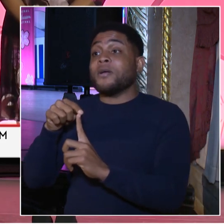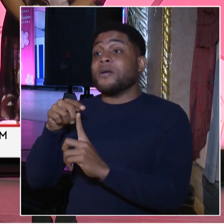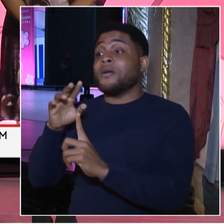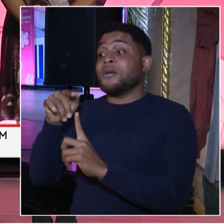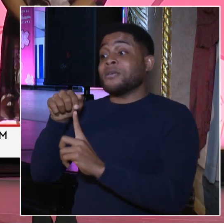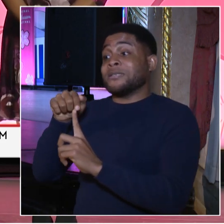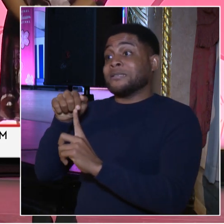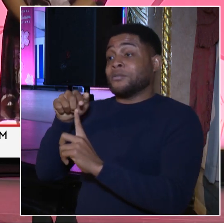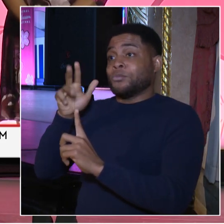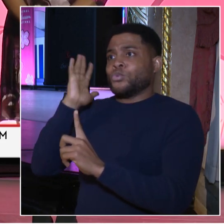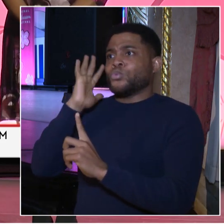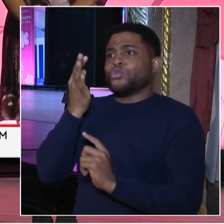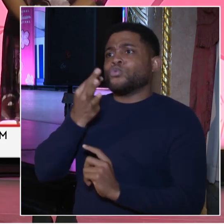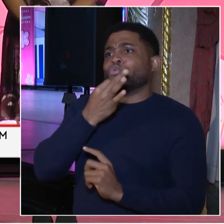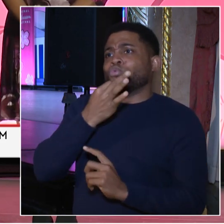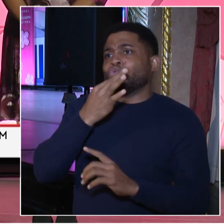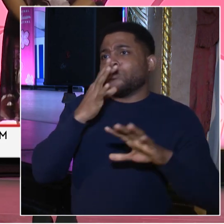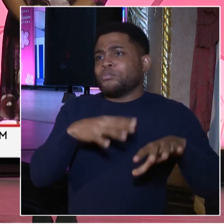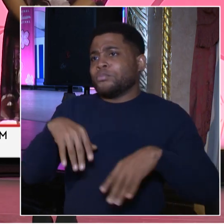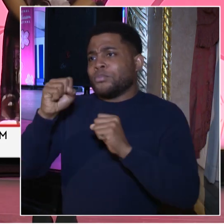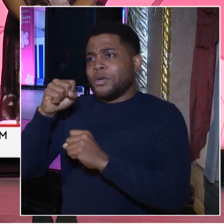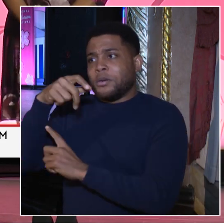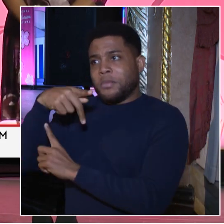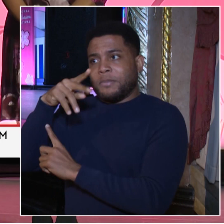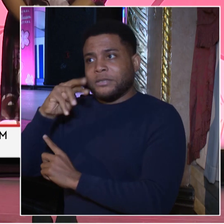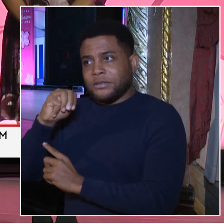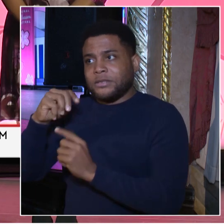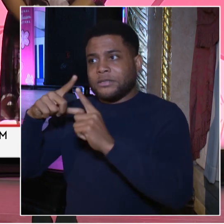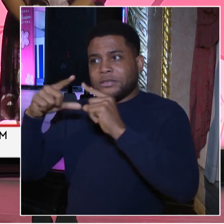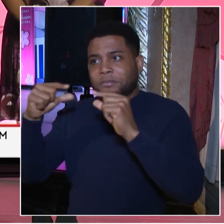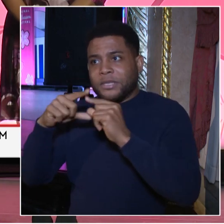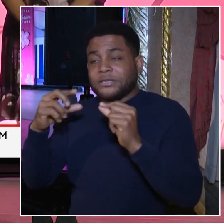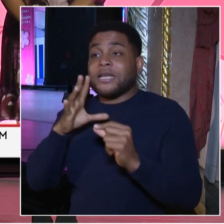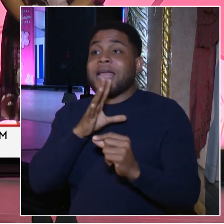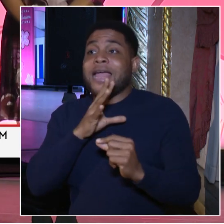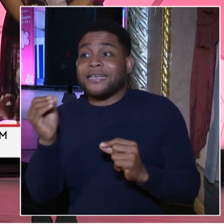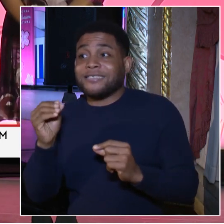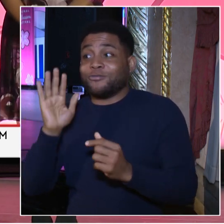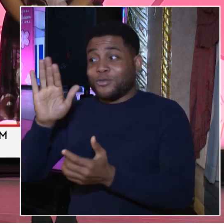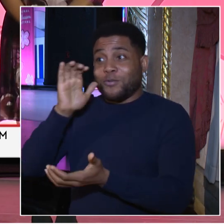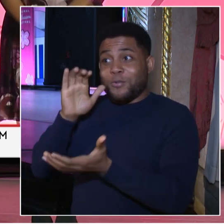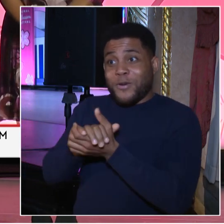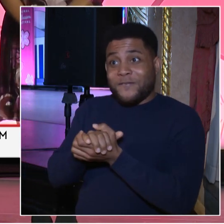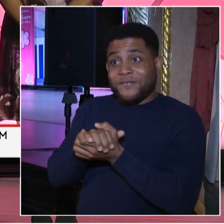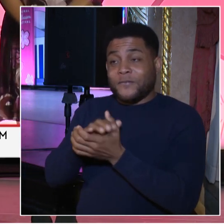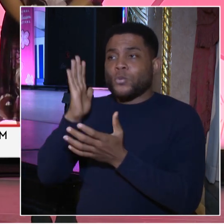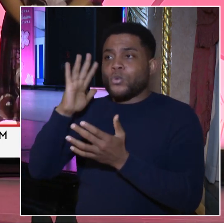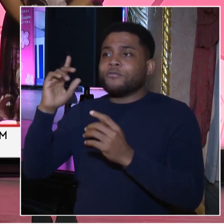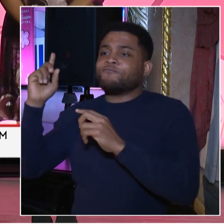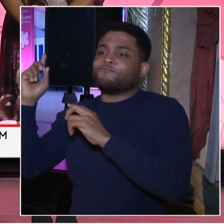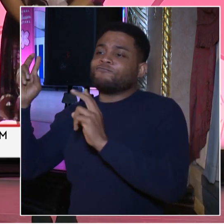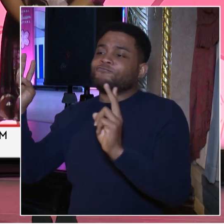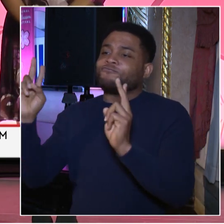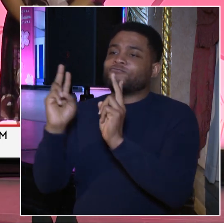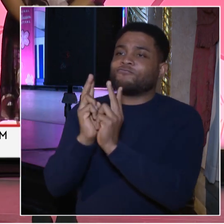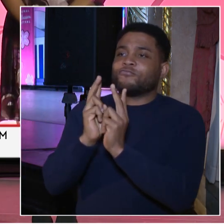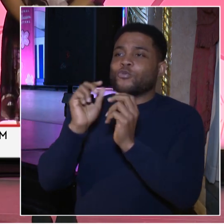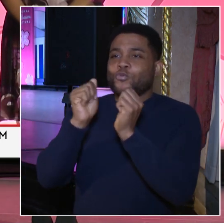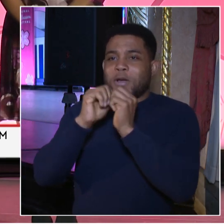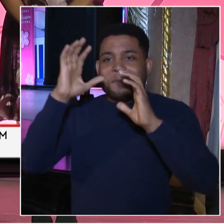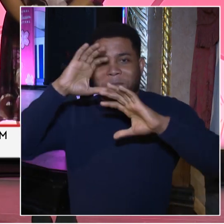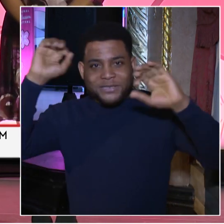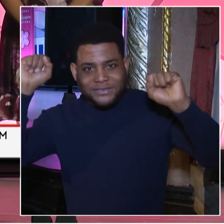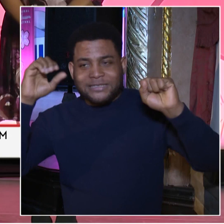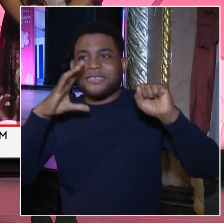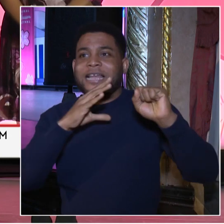Mrs. Kishida will make an official visit to Washington, D.C. during this festival period on April